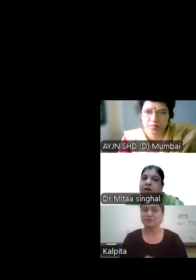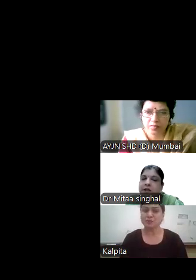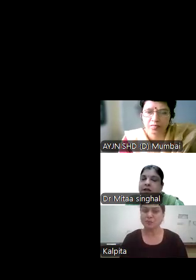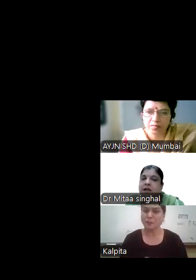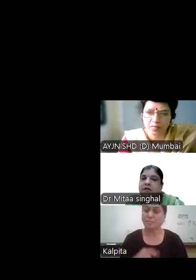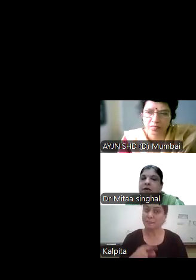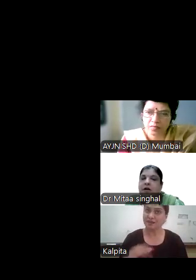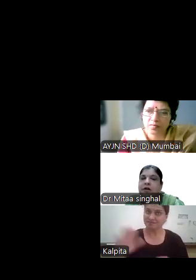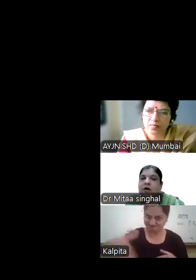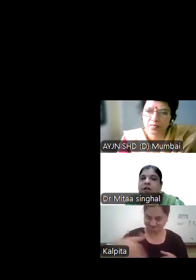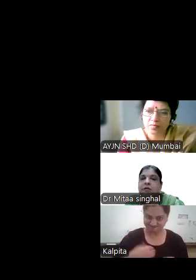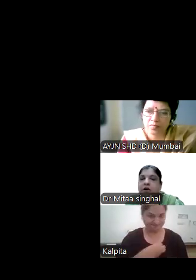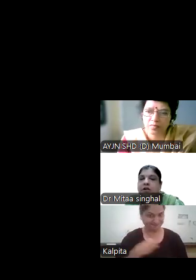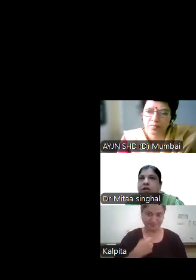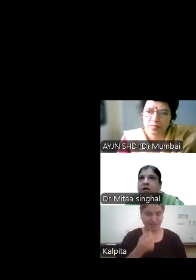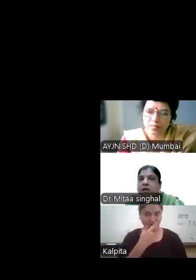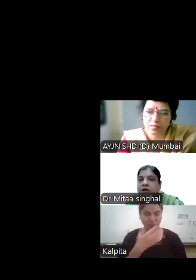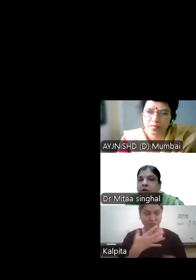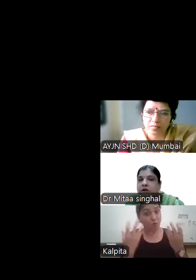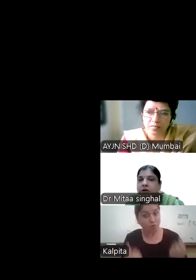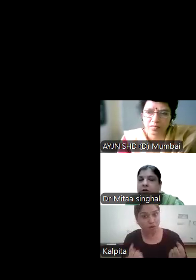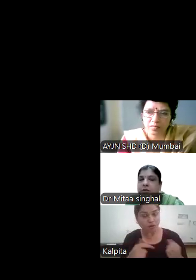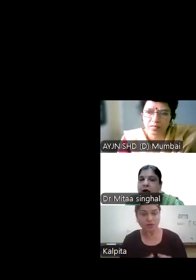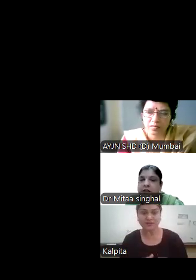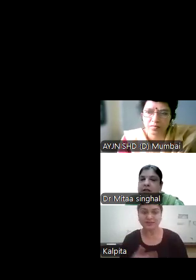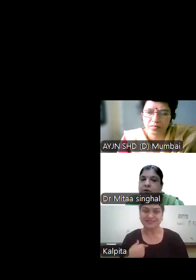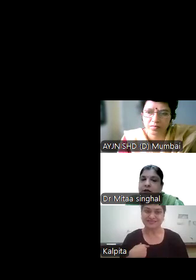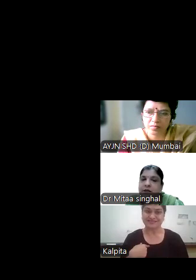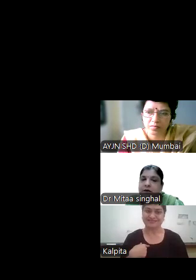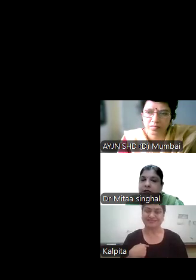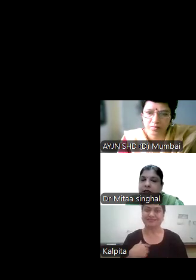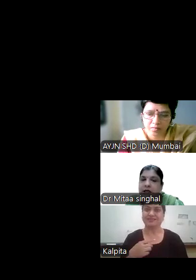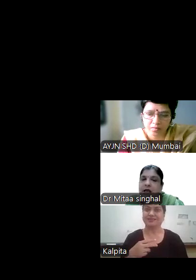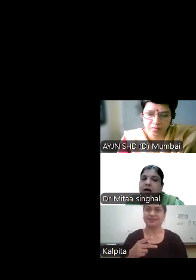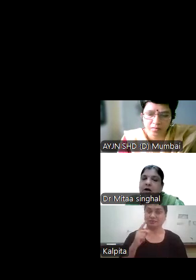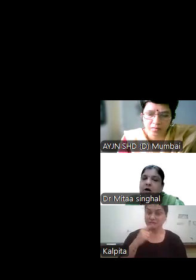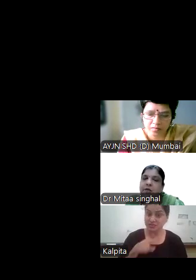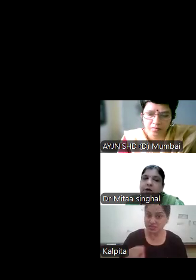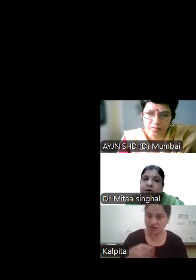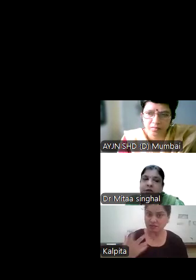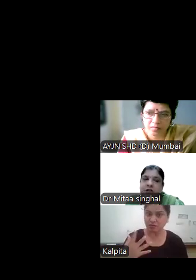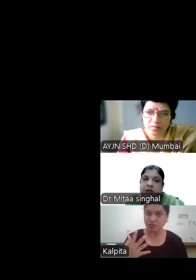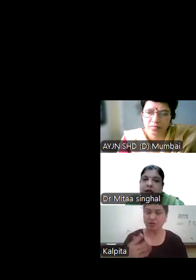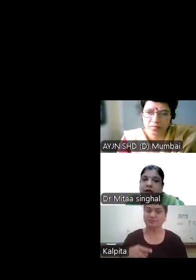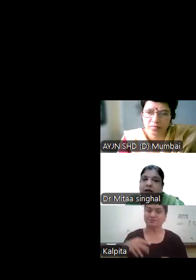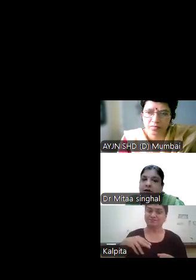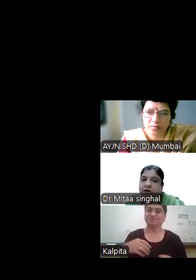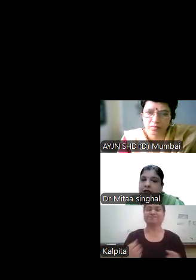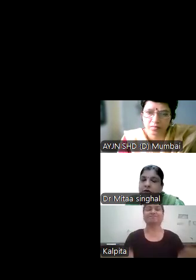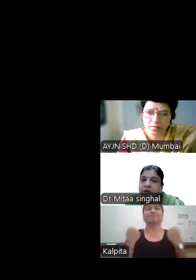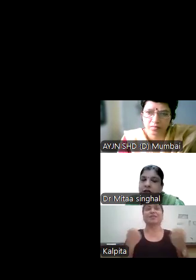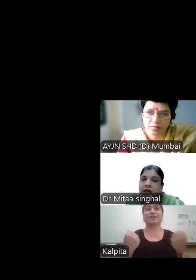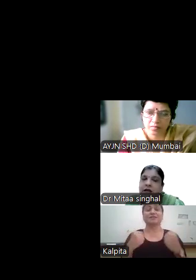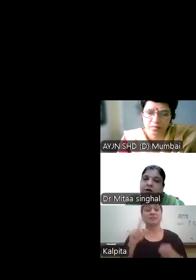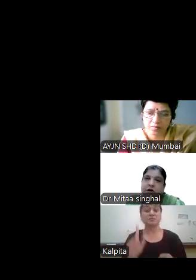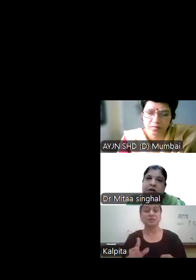treatment with us, we worked on his posture, range of motion, balance, mobility training. And all the positioning and training